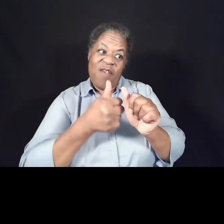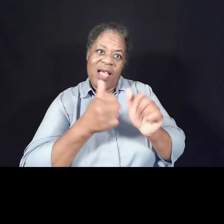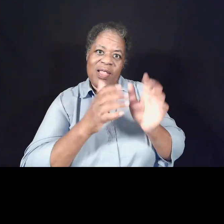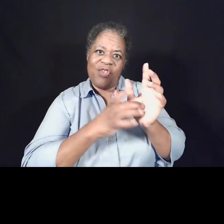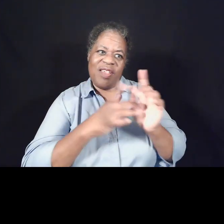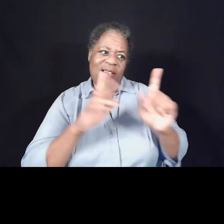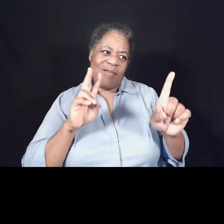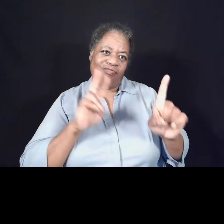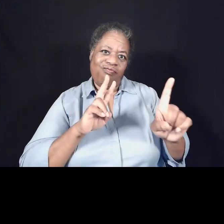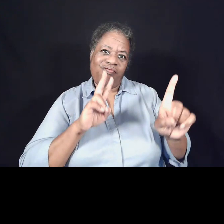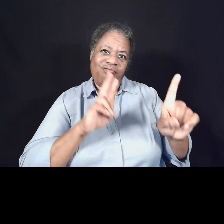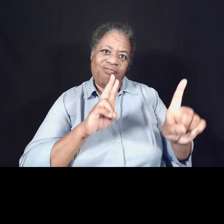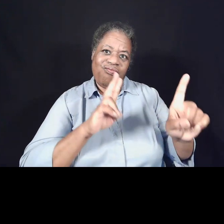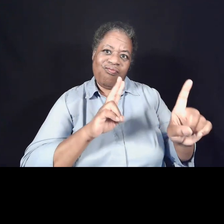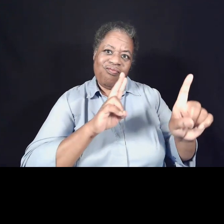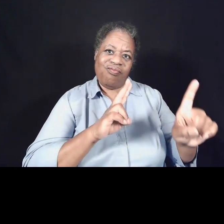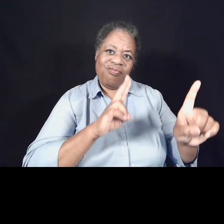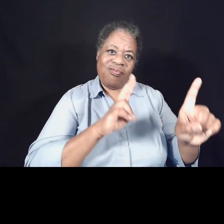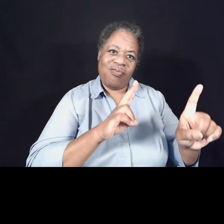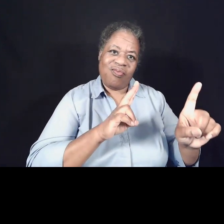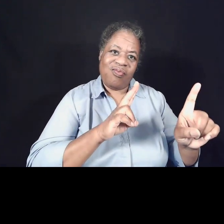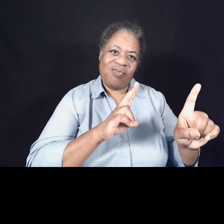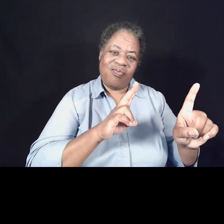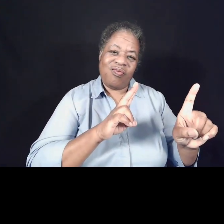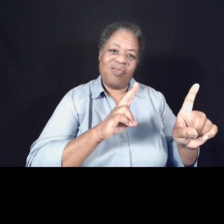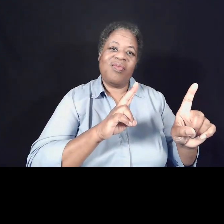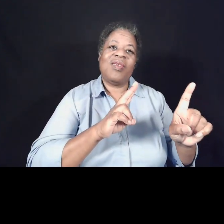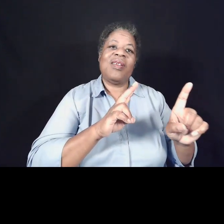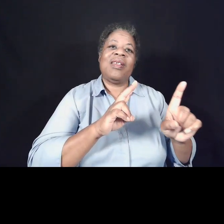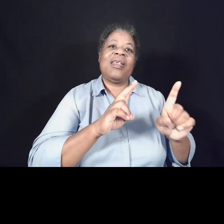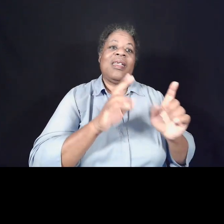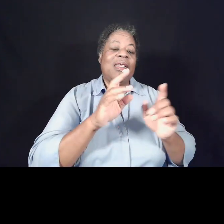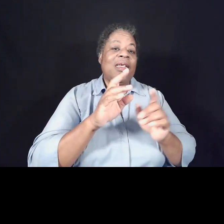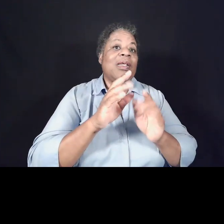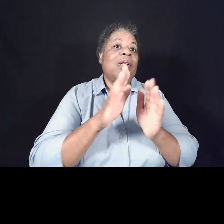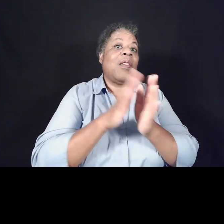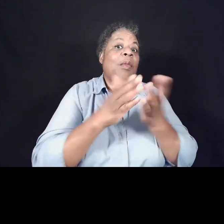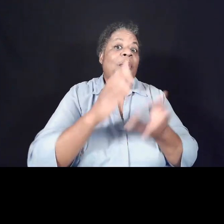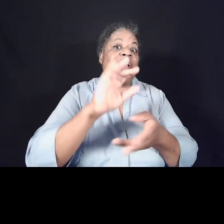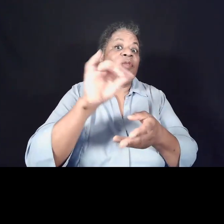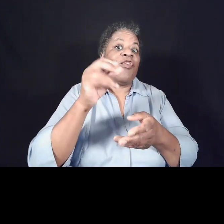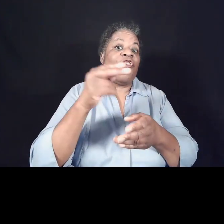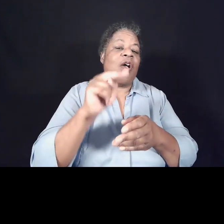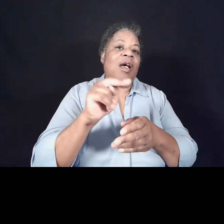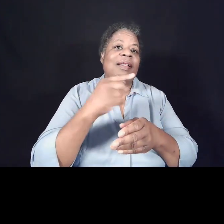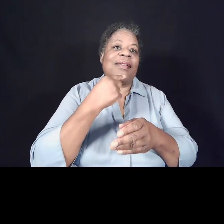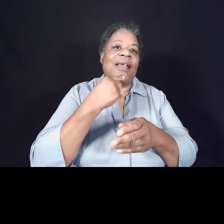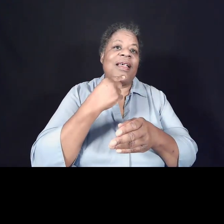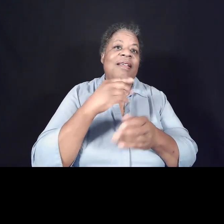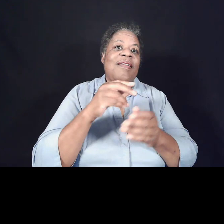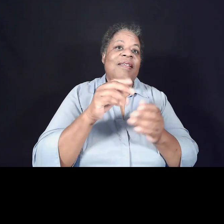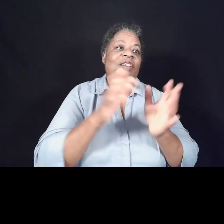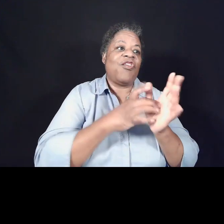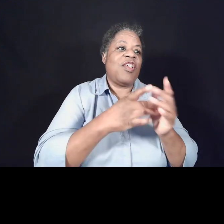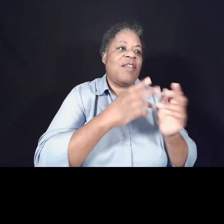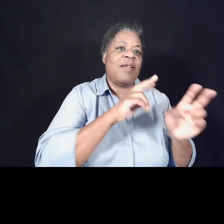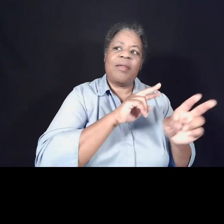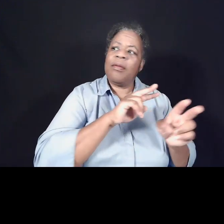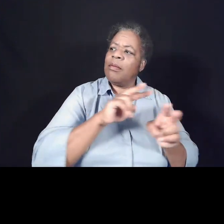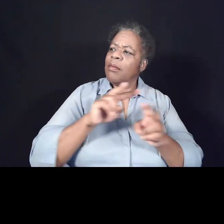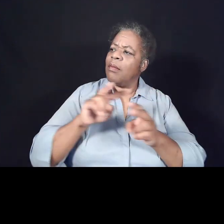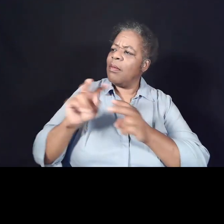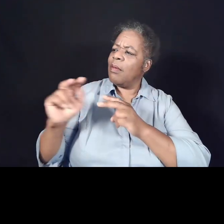from a distance. At a certain point, the Gospel of John tells us, Jesus turned around, saw them following,